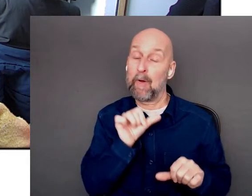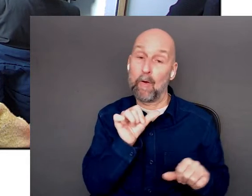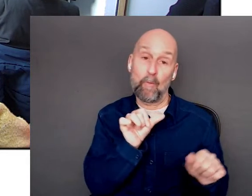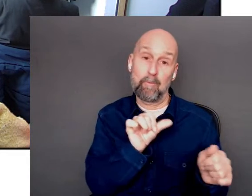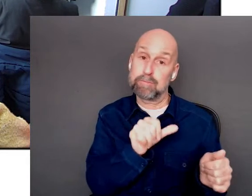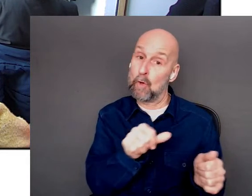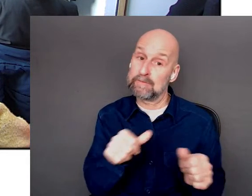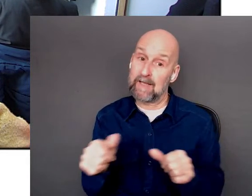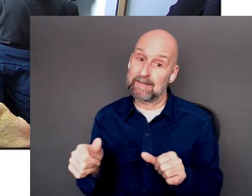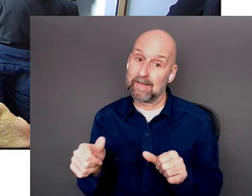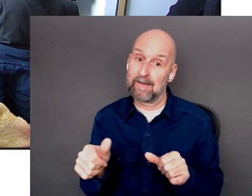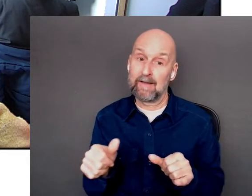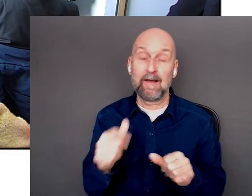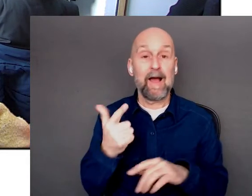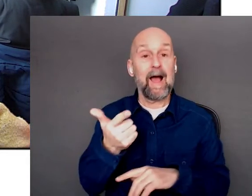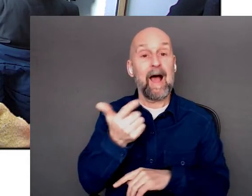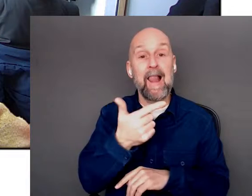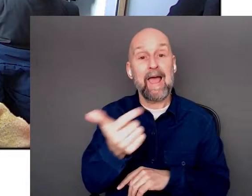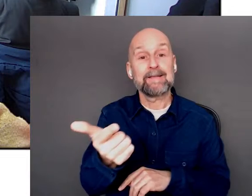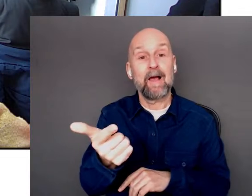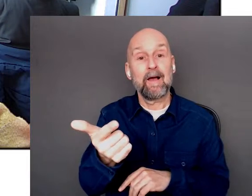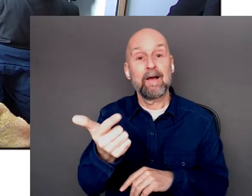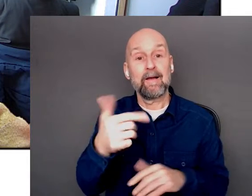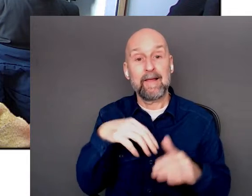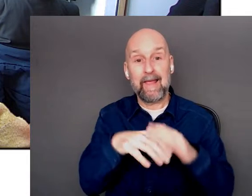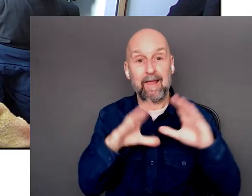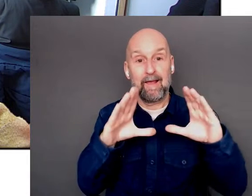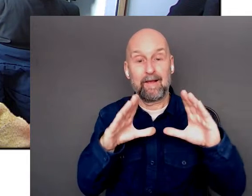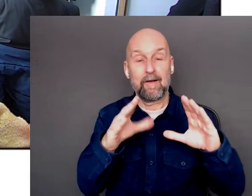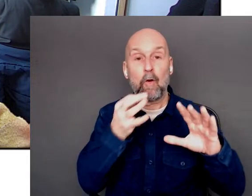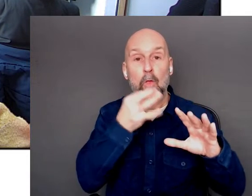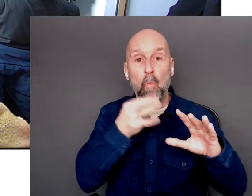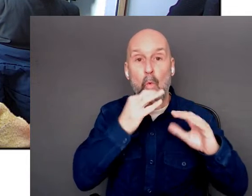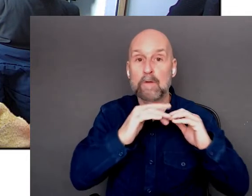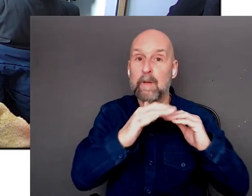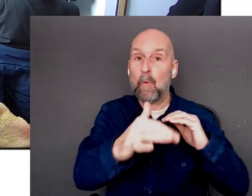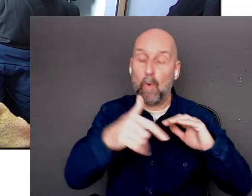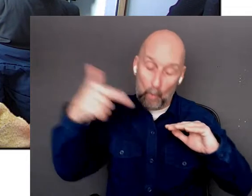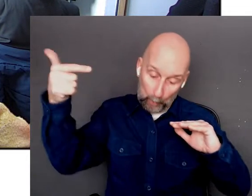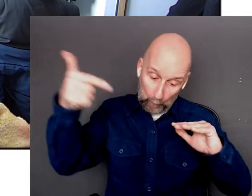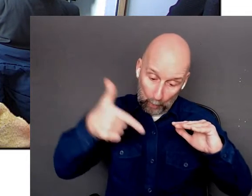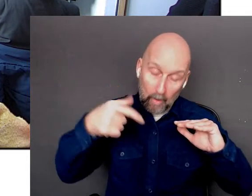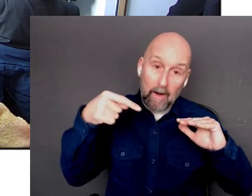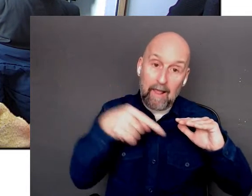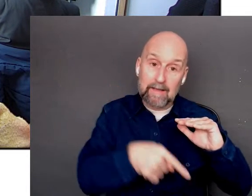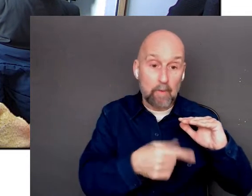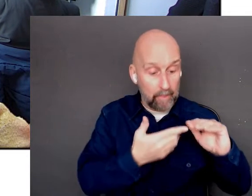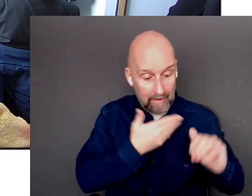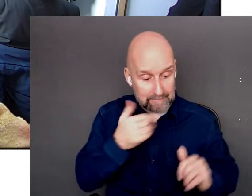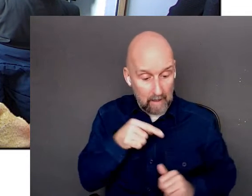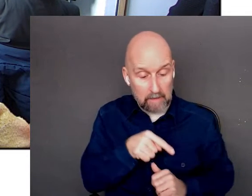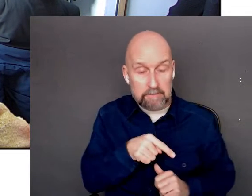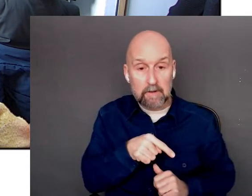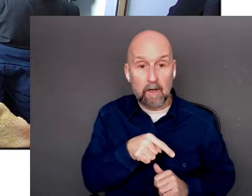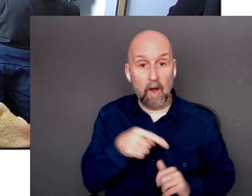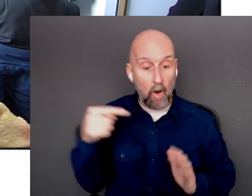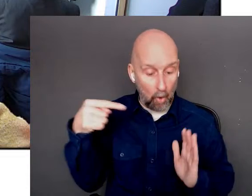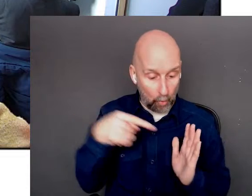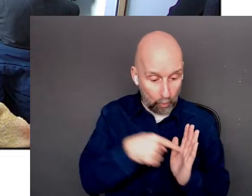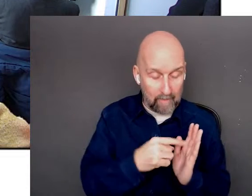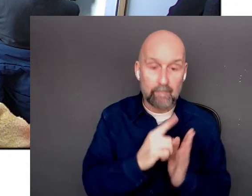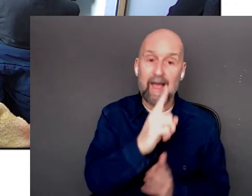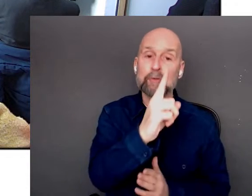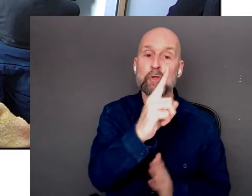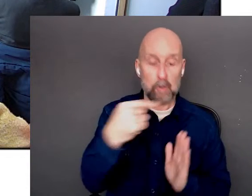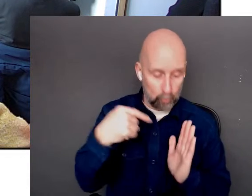take a laser and shoot inside of this water pool and see what happens. Oh, it's nice. Oh, it gets a refraction. why don't we create a